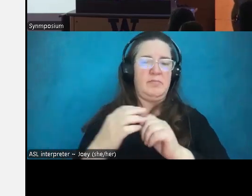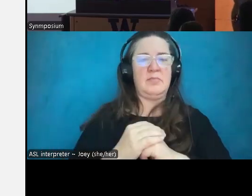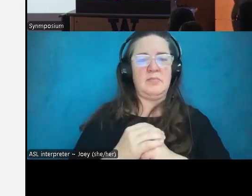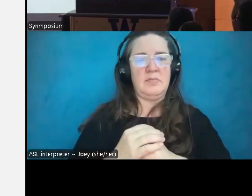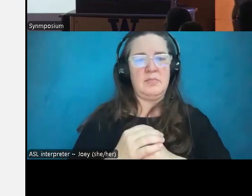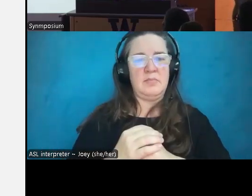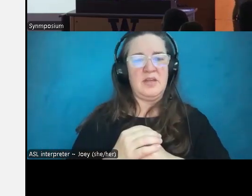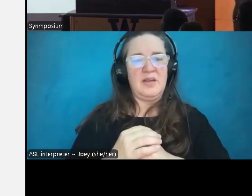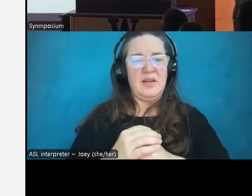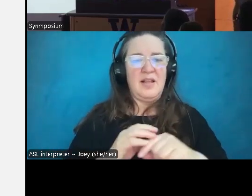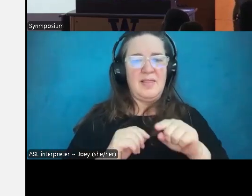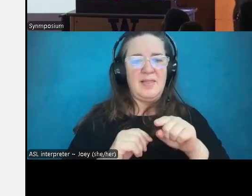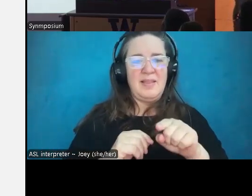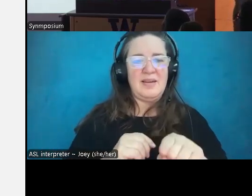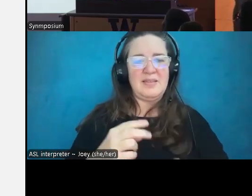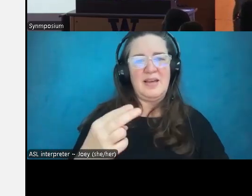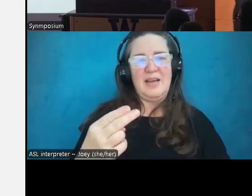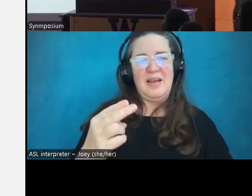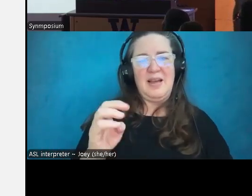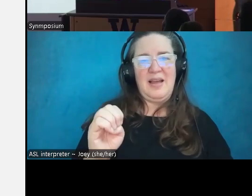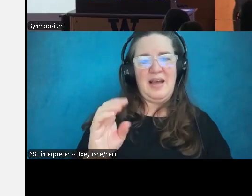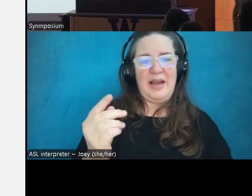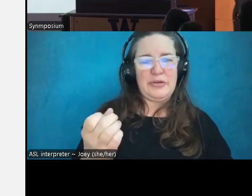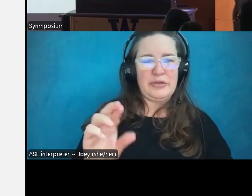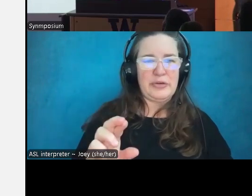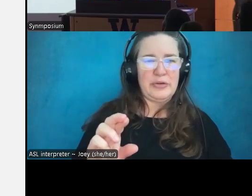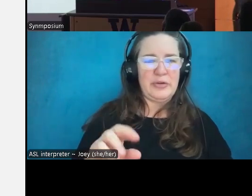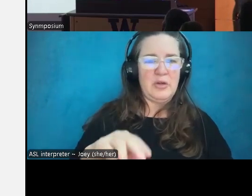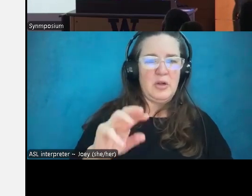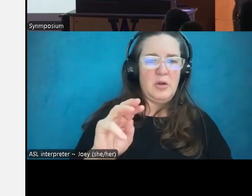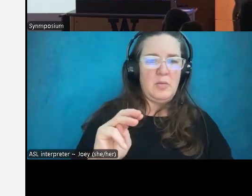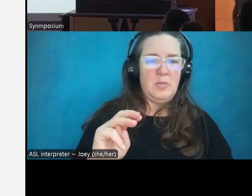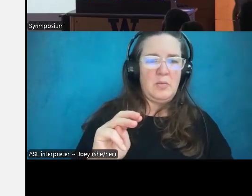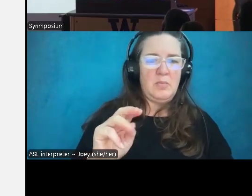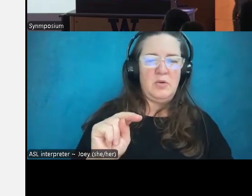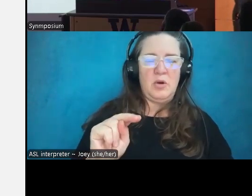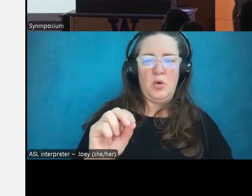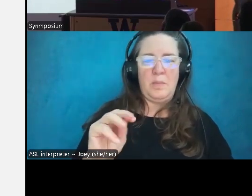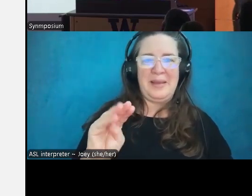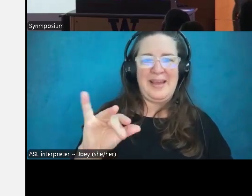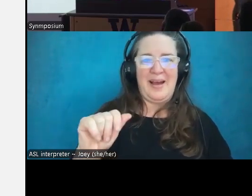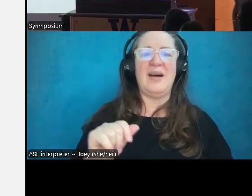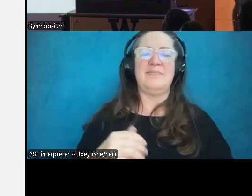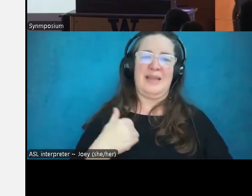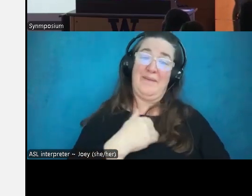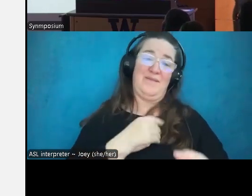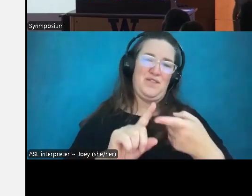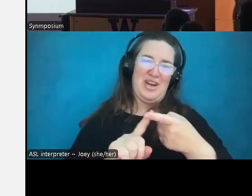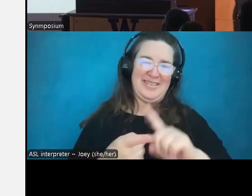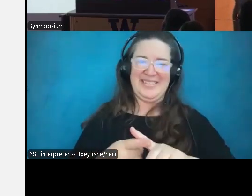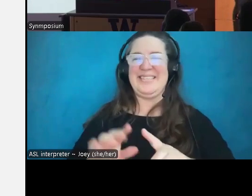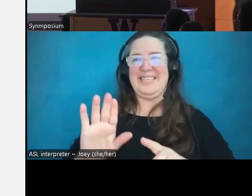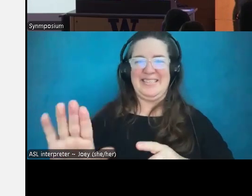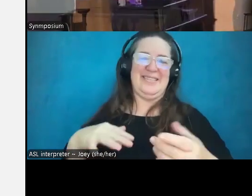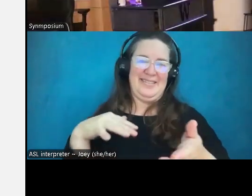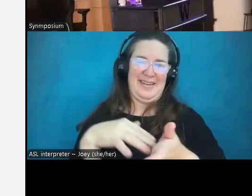friend, his study. And so they looked at patients, again, kind of retrospective, non-controlled trial,